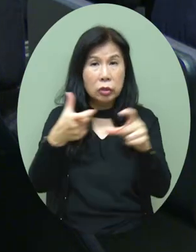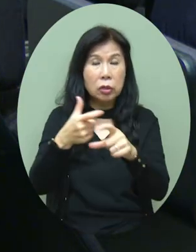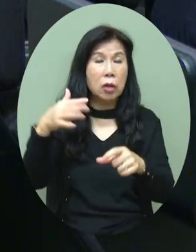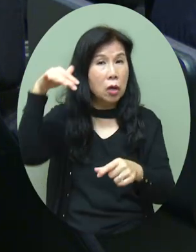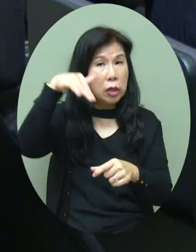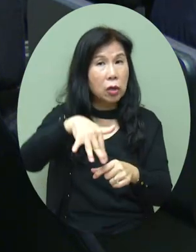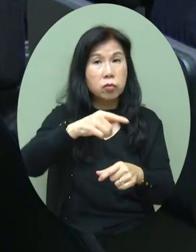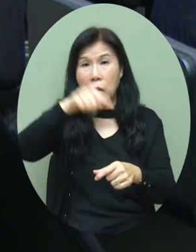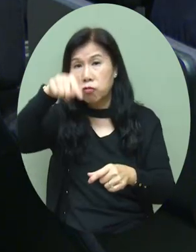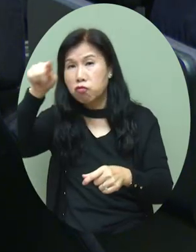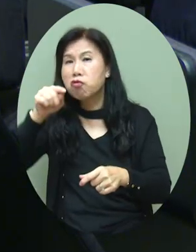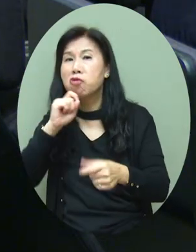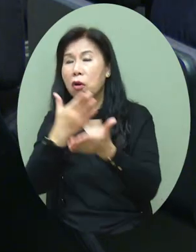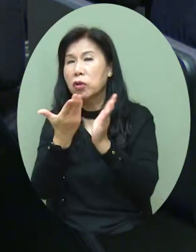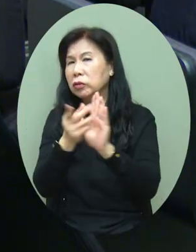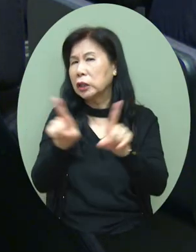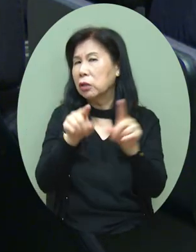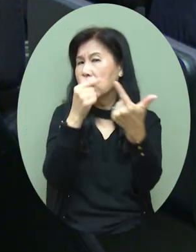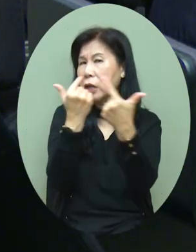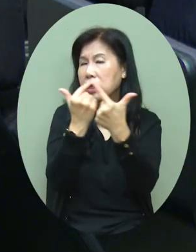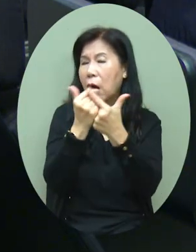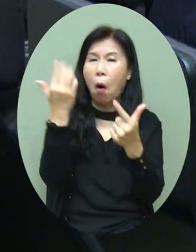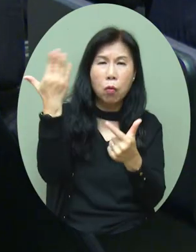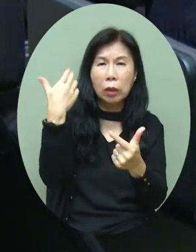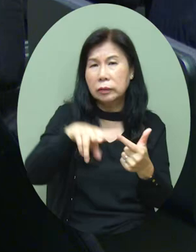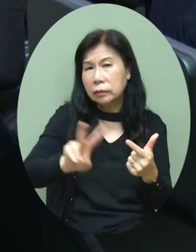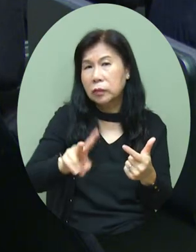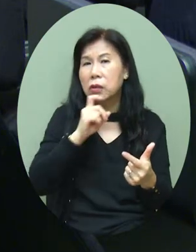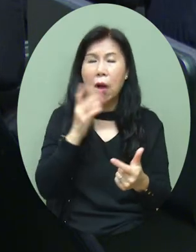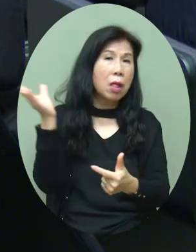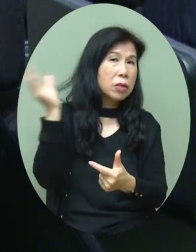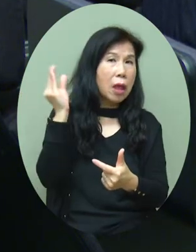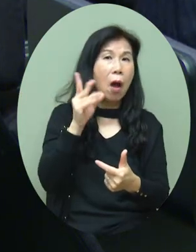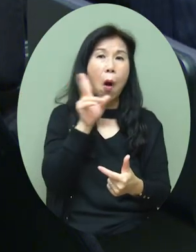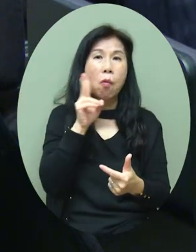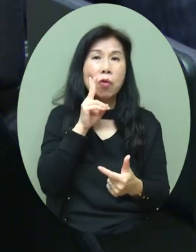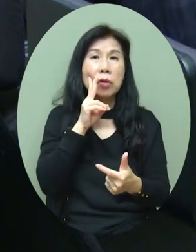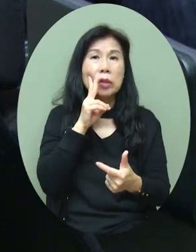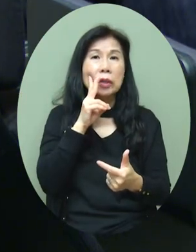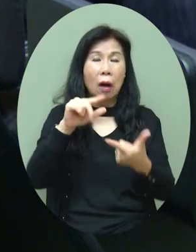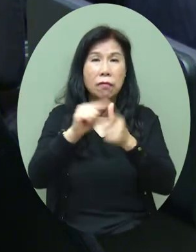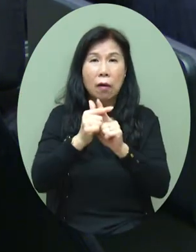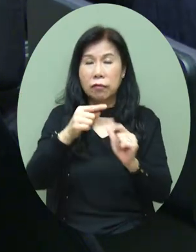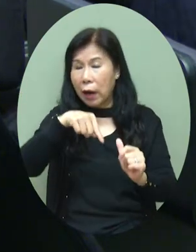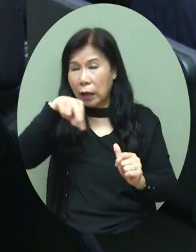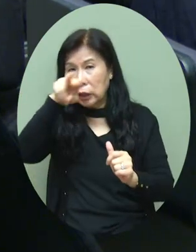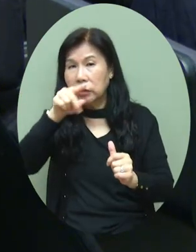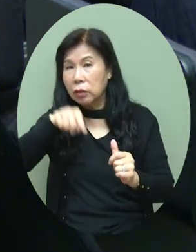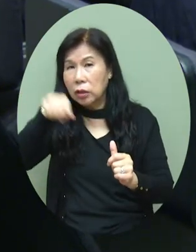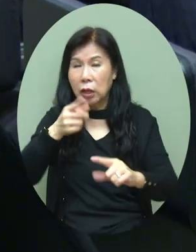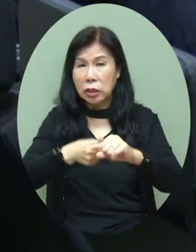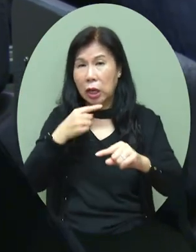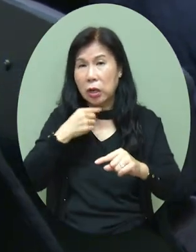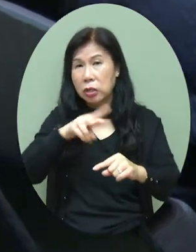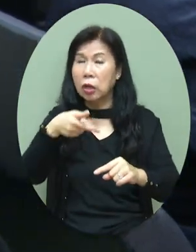consider adjusting or perhaps revamping the adjustment mechanism? And if so, how will you go about it? And also to ask, could